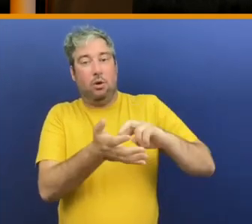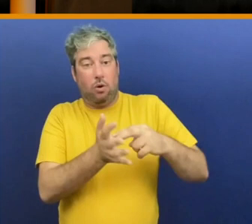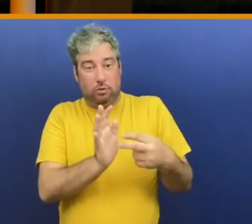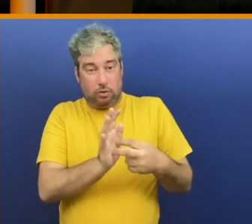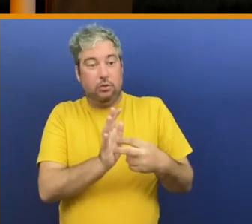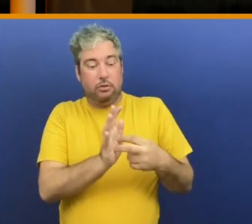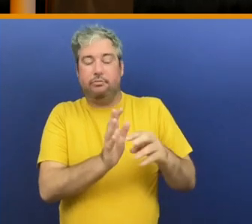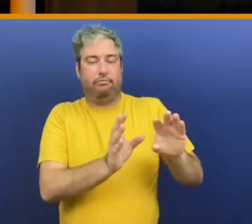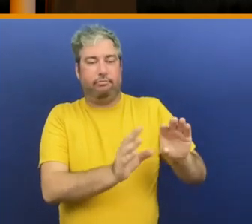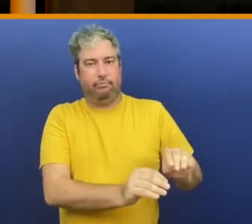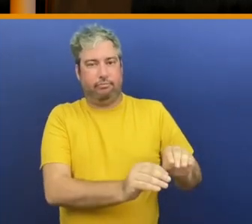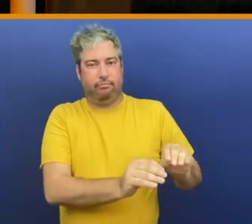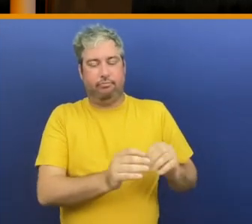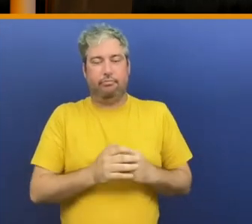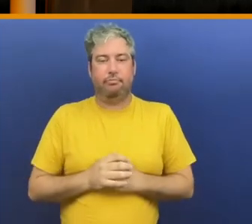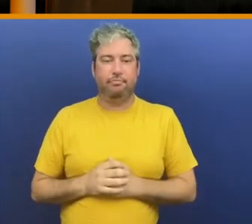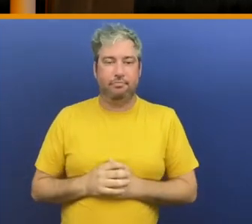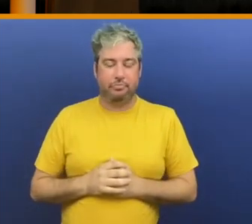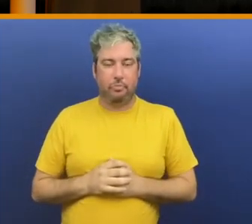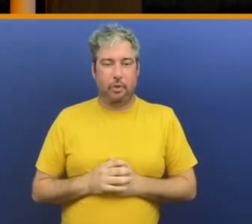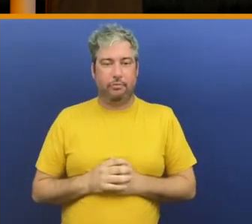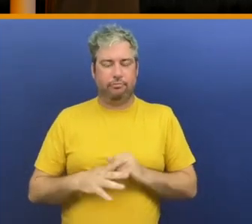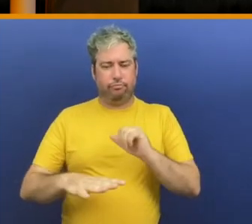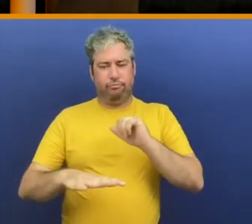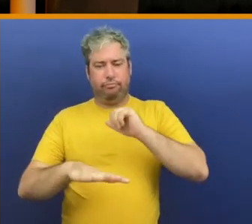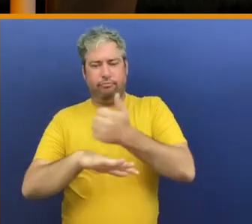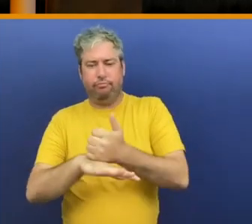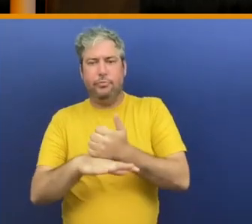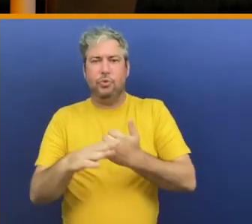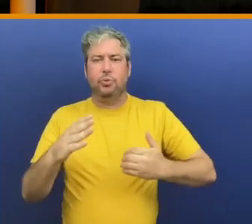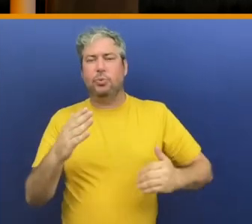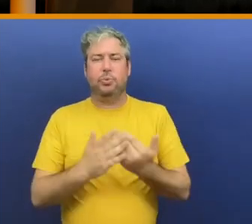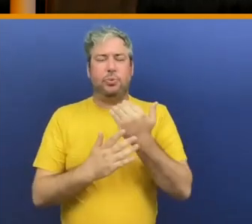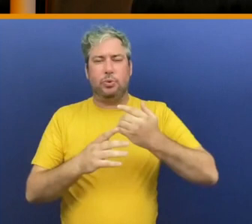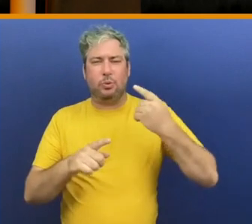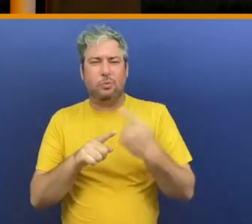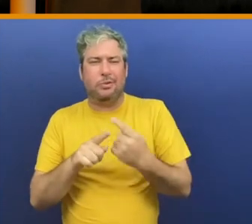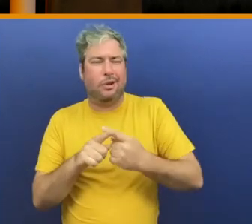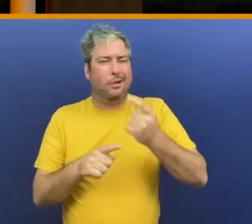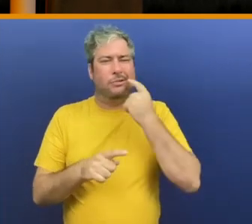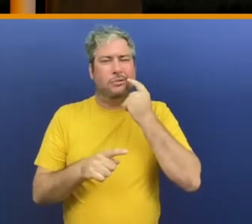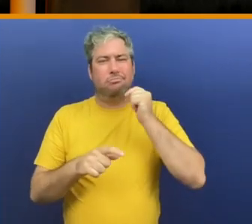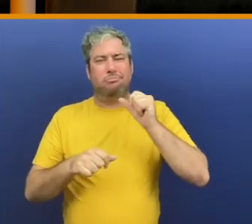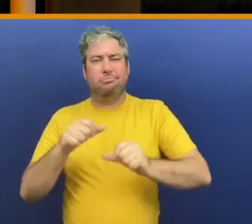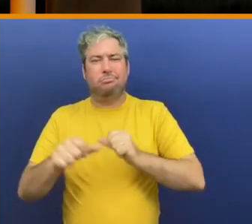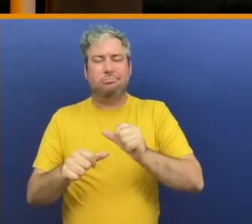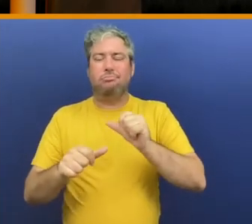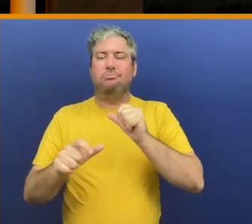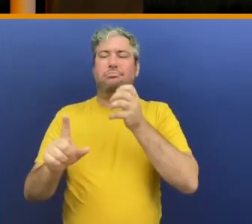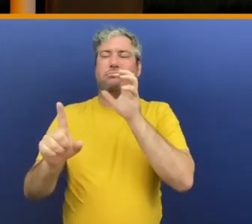new, quicker, easier process for recognising party bodies as affiliated